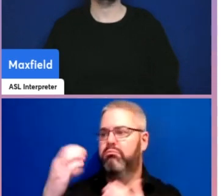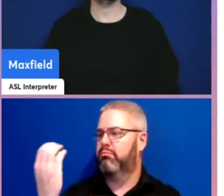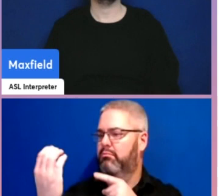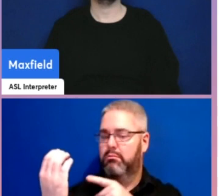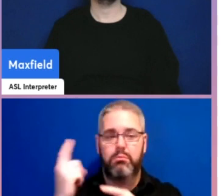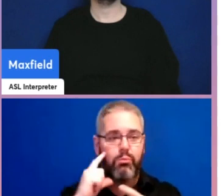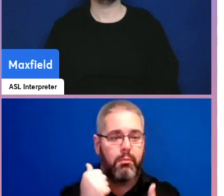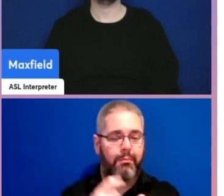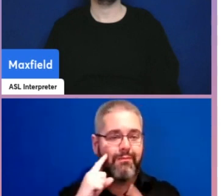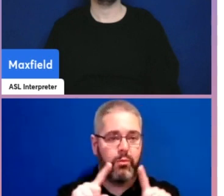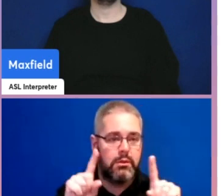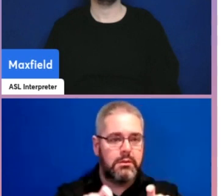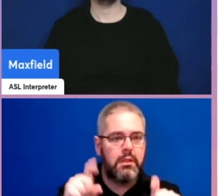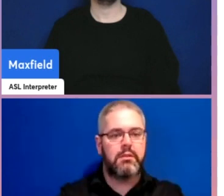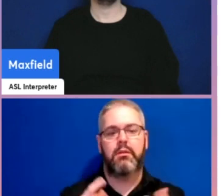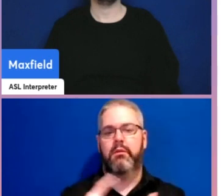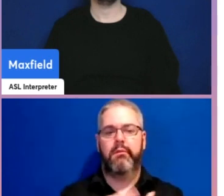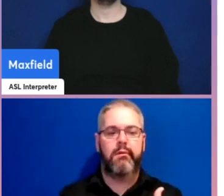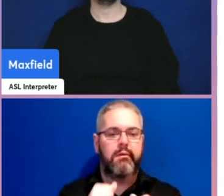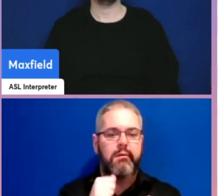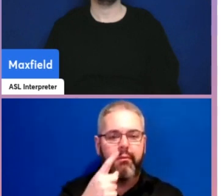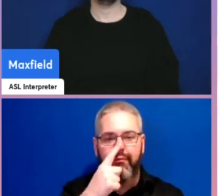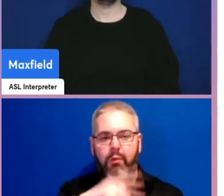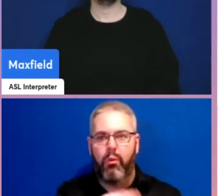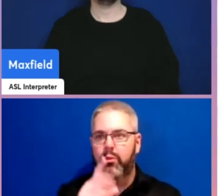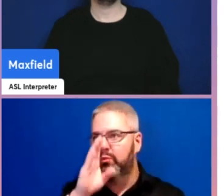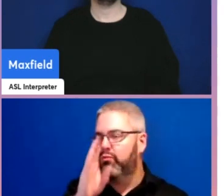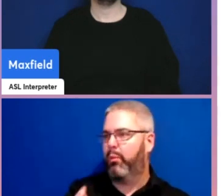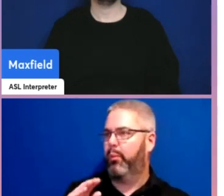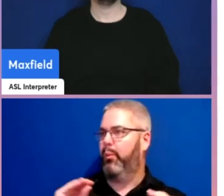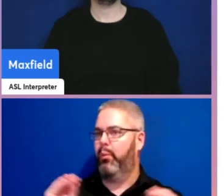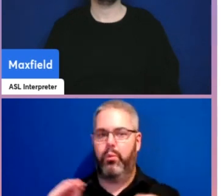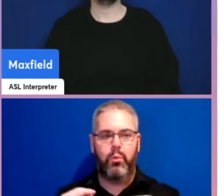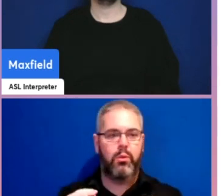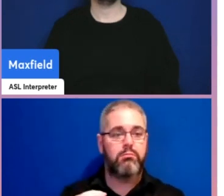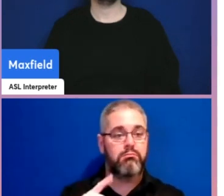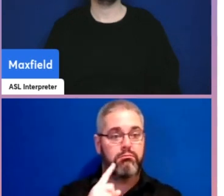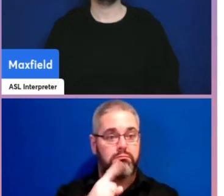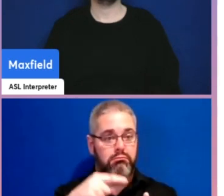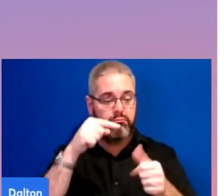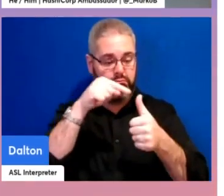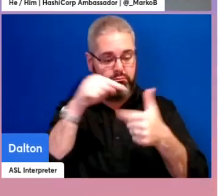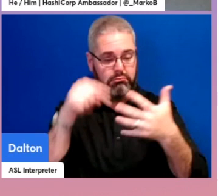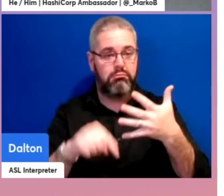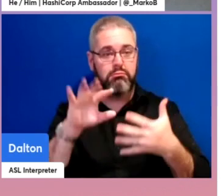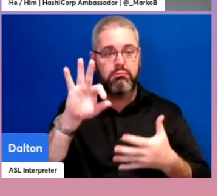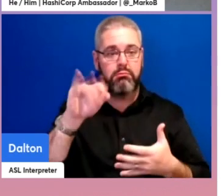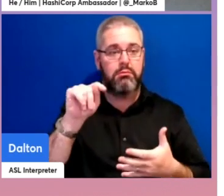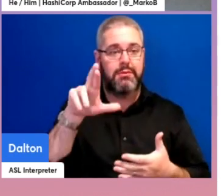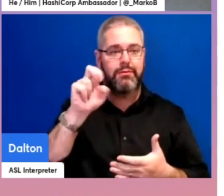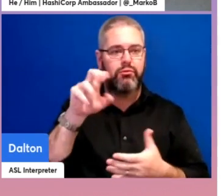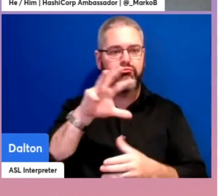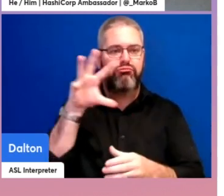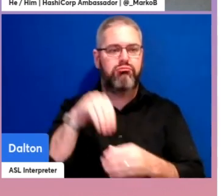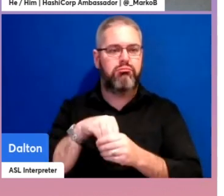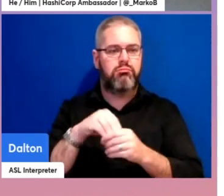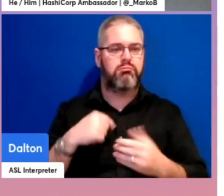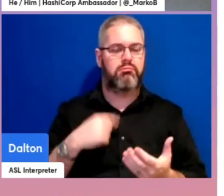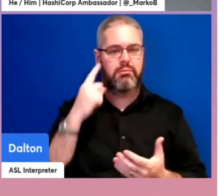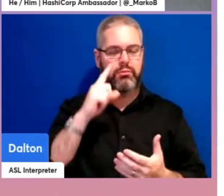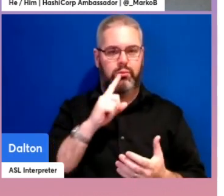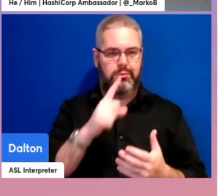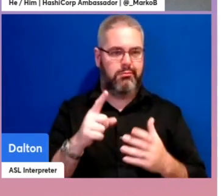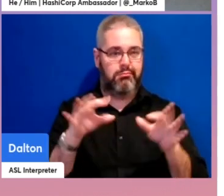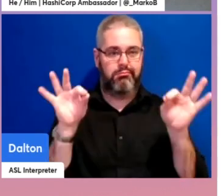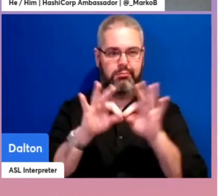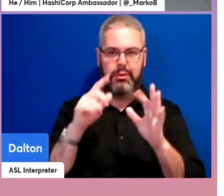testing files directly. So the main features I think it's worth kind of stressing out here or